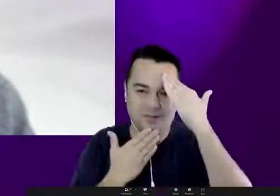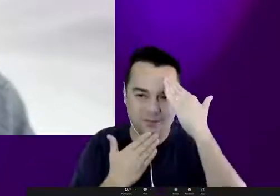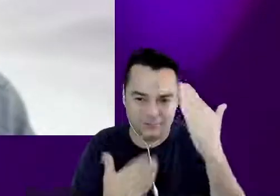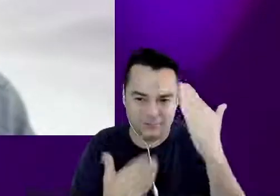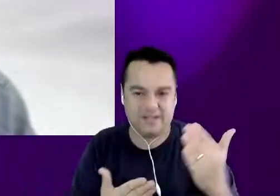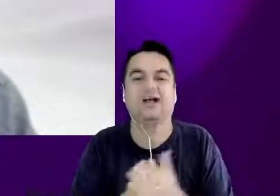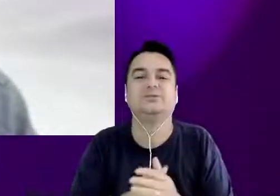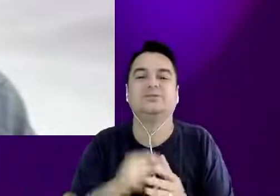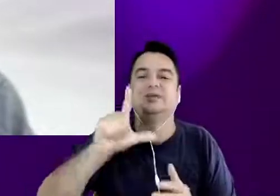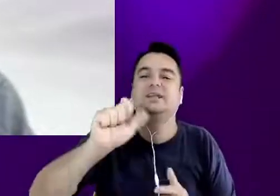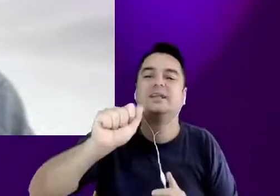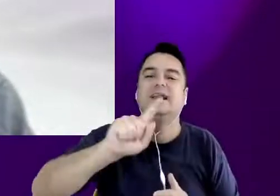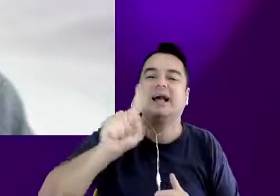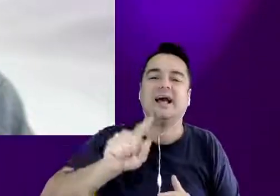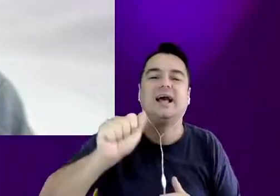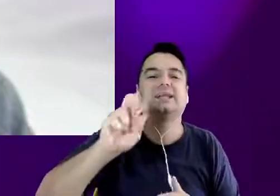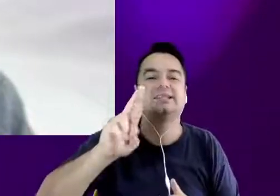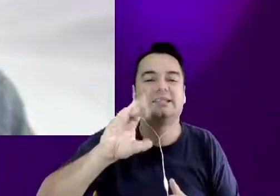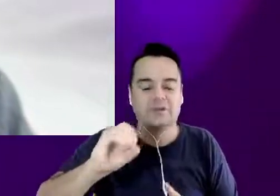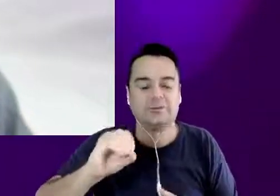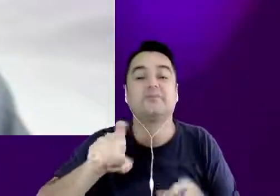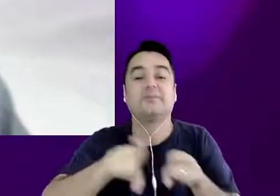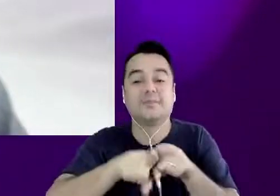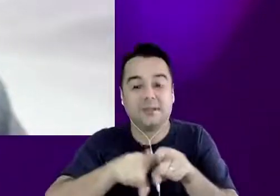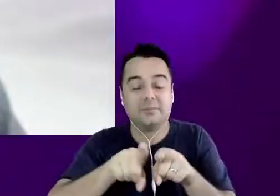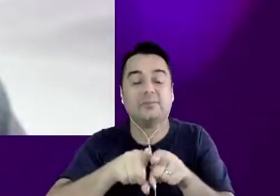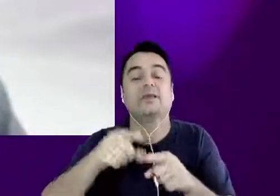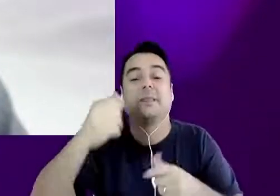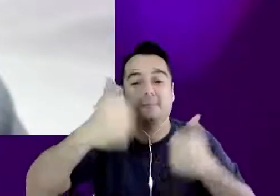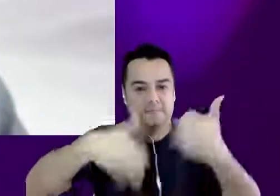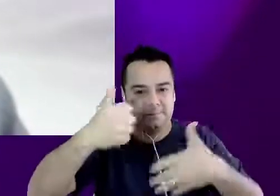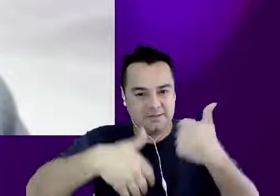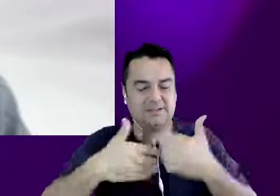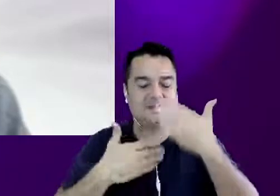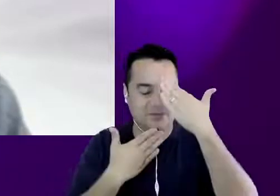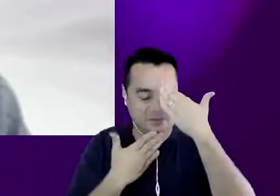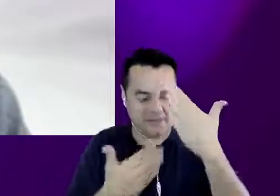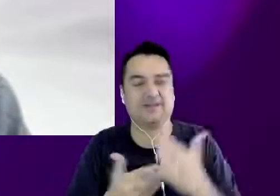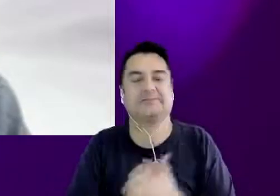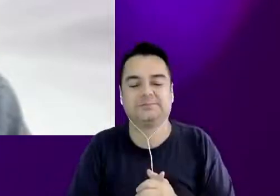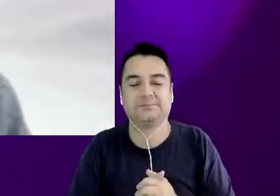are going to move to the next step that we are going to discuss